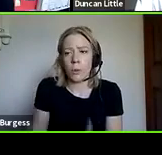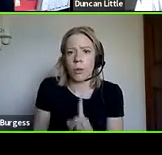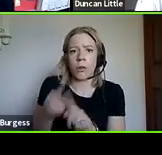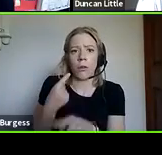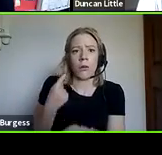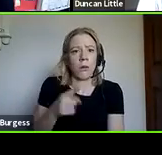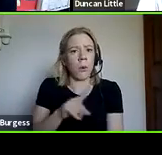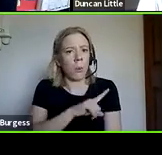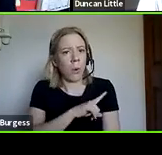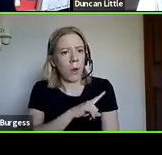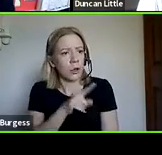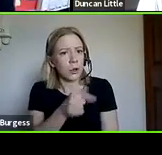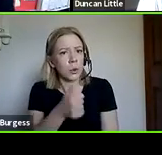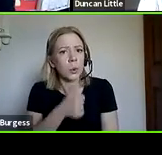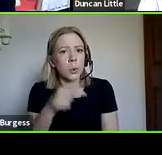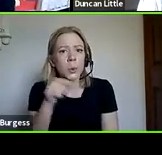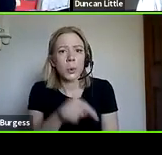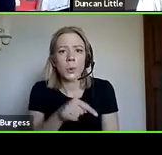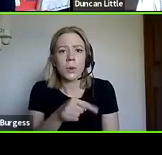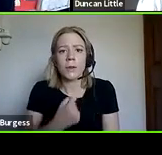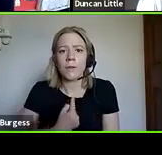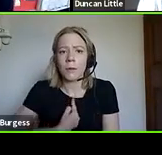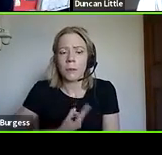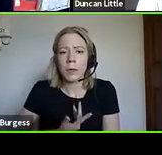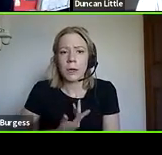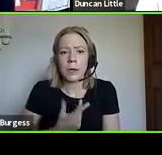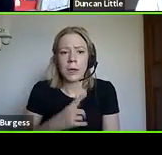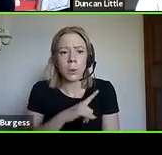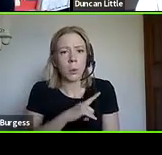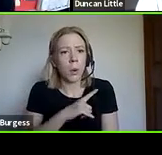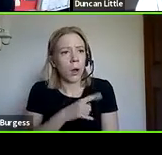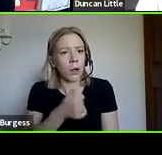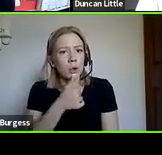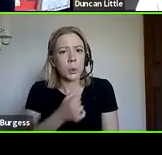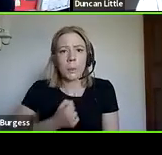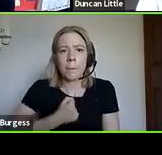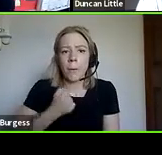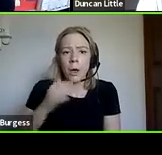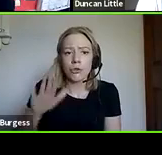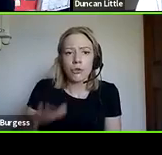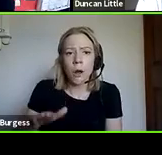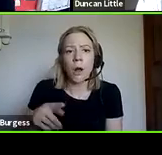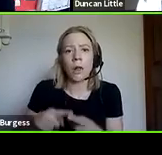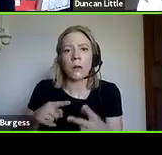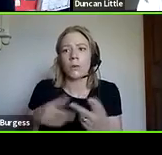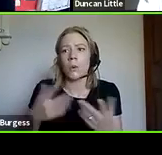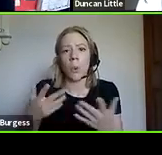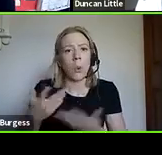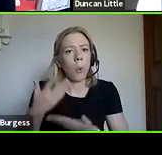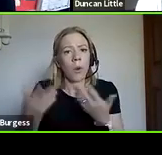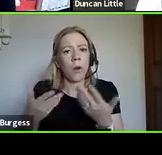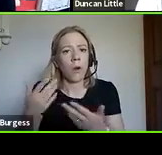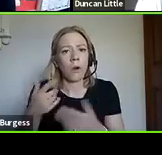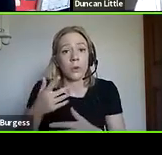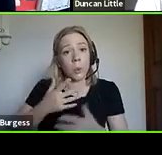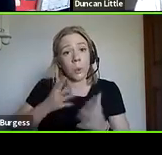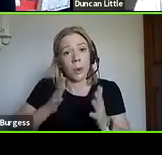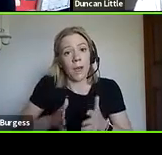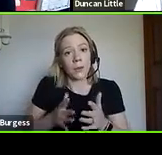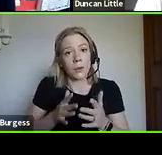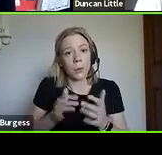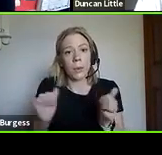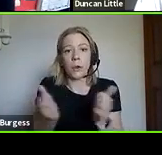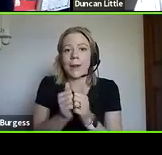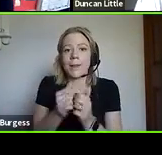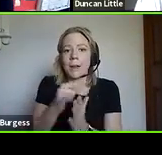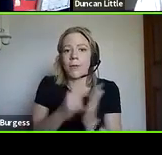you use this image of me, or why did you use my child, or something else? We need to have this